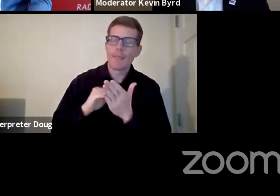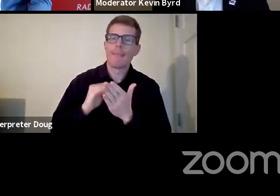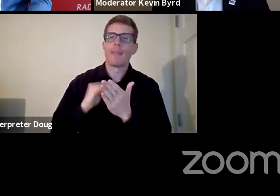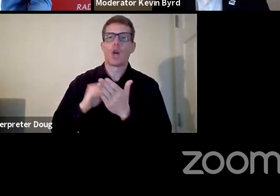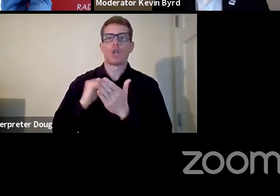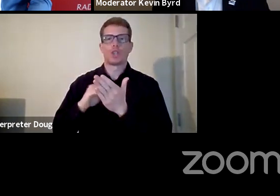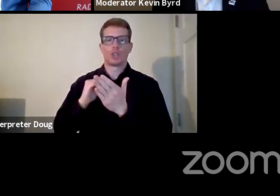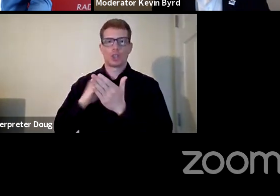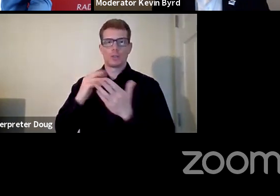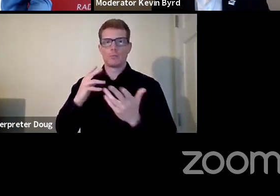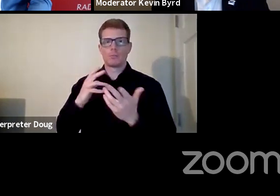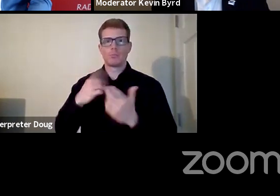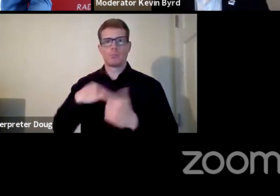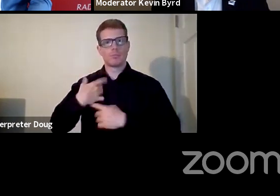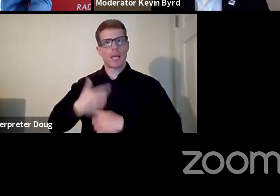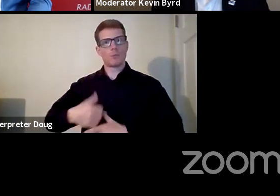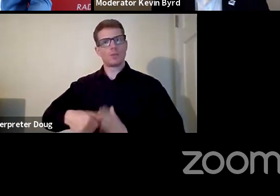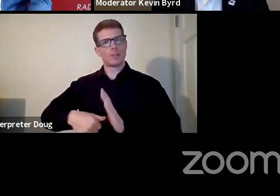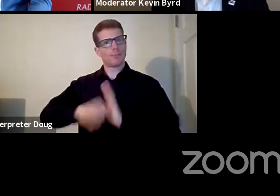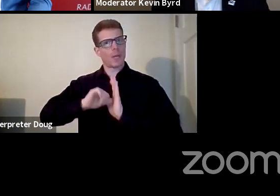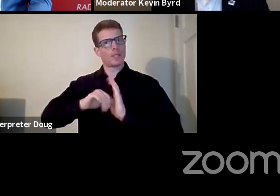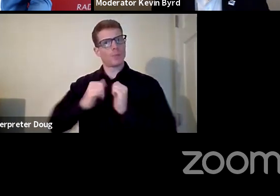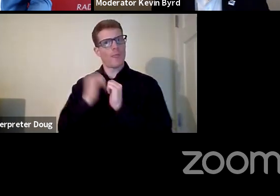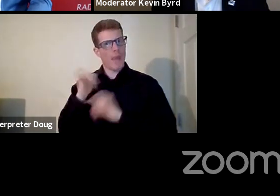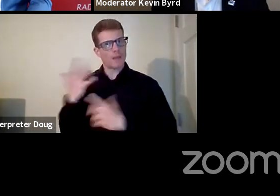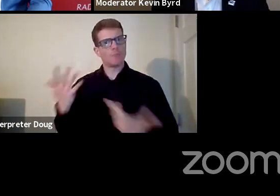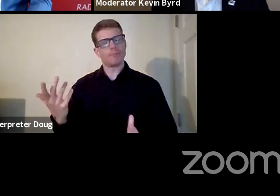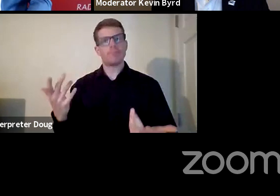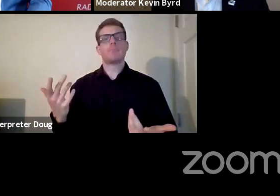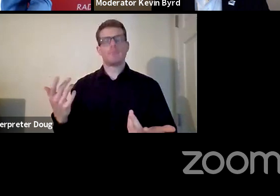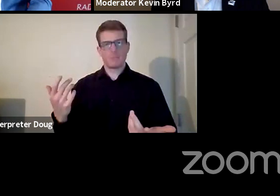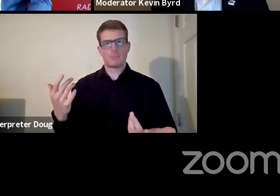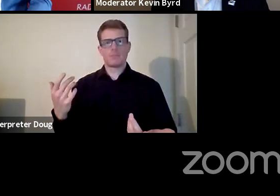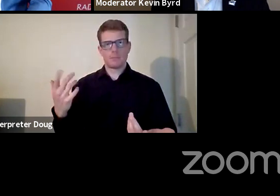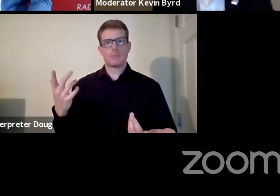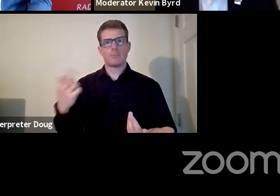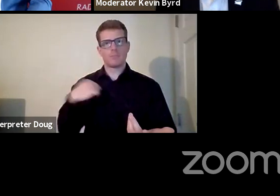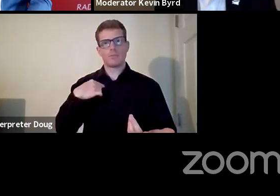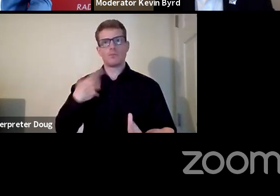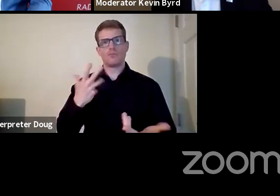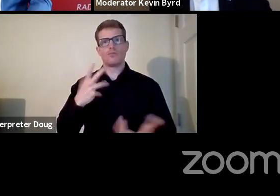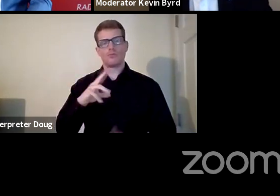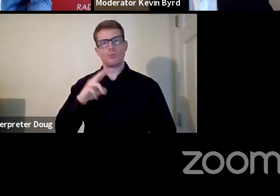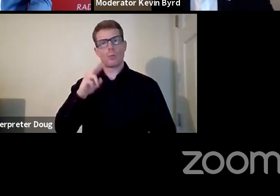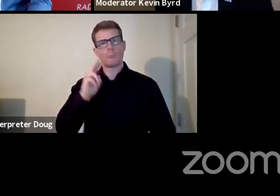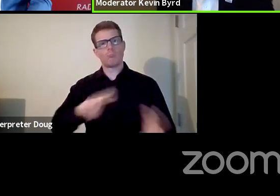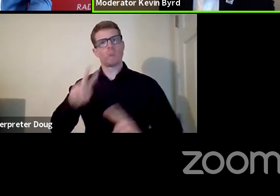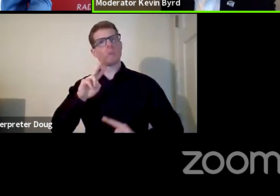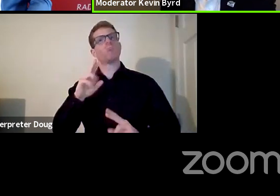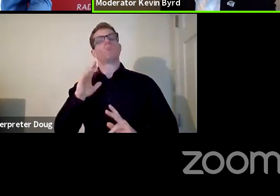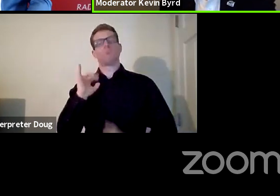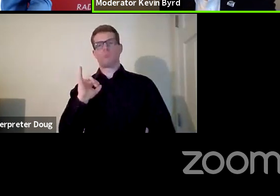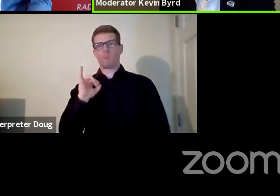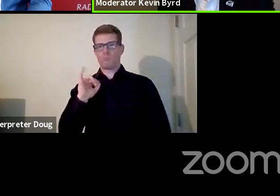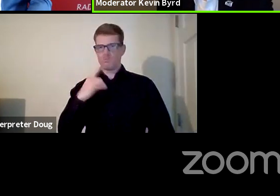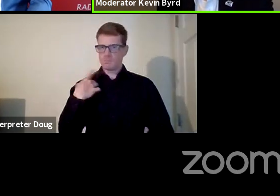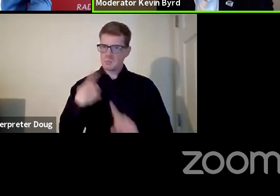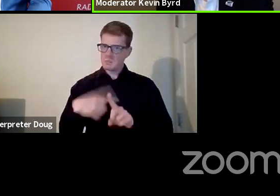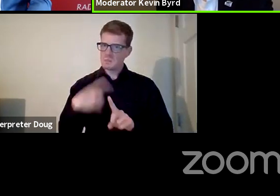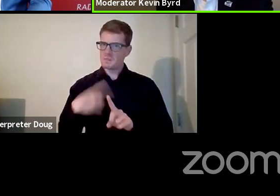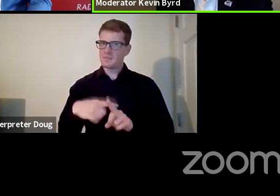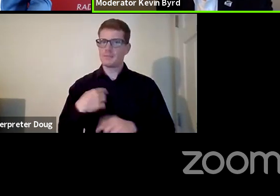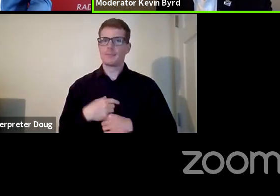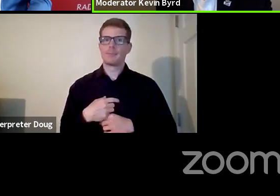a lot of support for the institution and our students. Thank you all for sharing the positives that